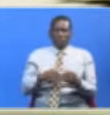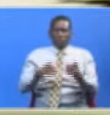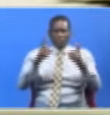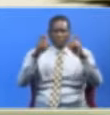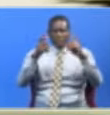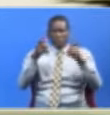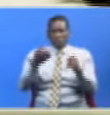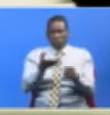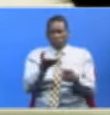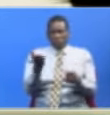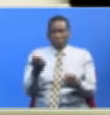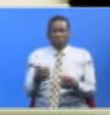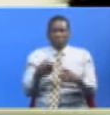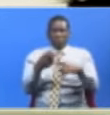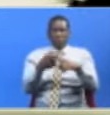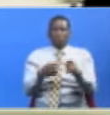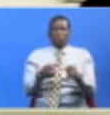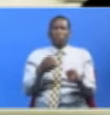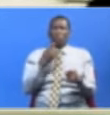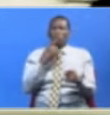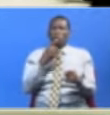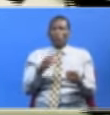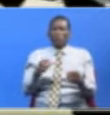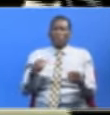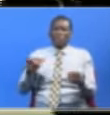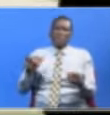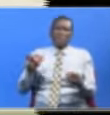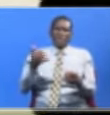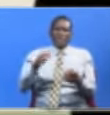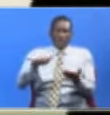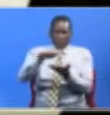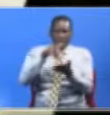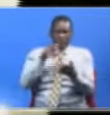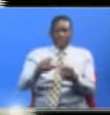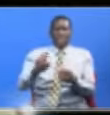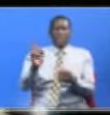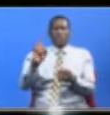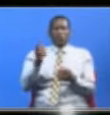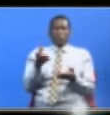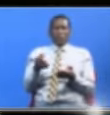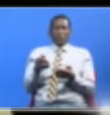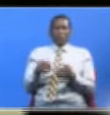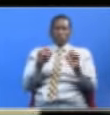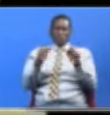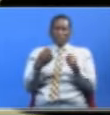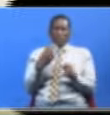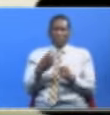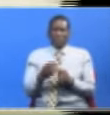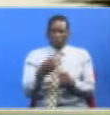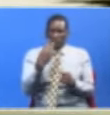you from the Moi airbase here in the capital, Nairobi. We can see